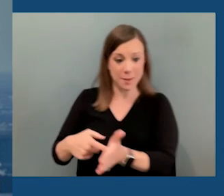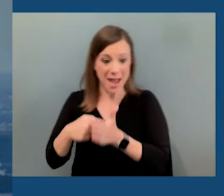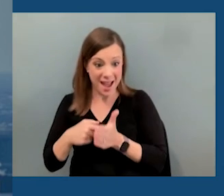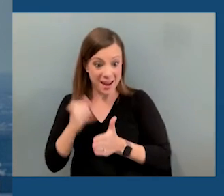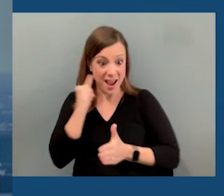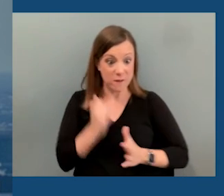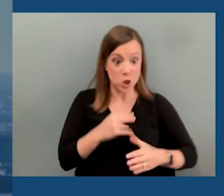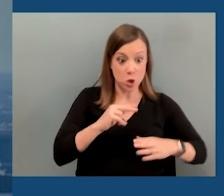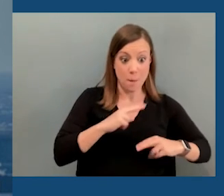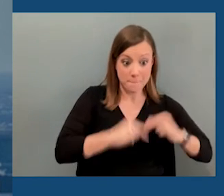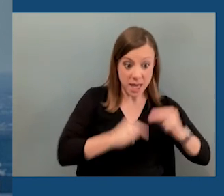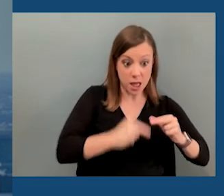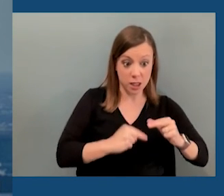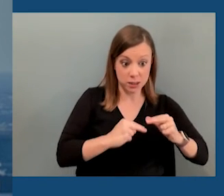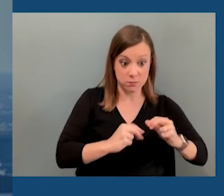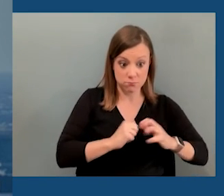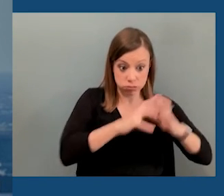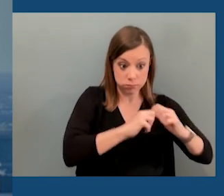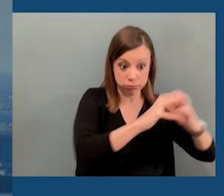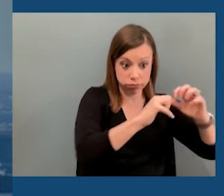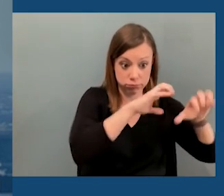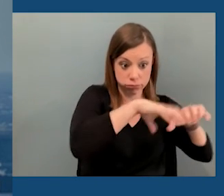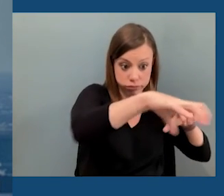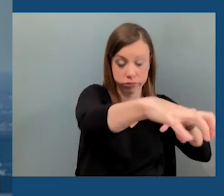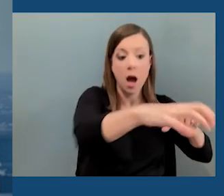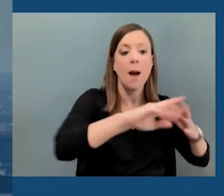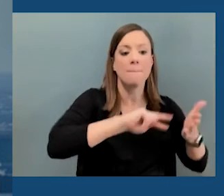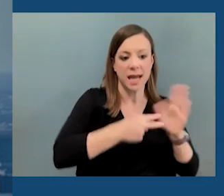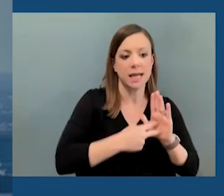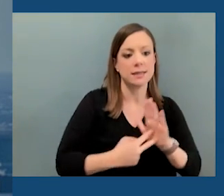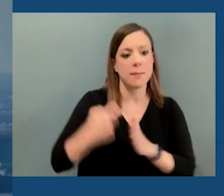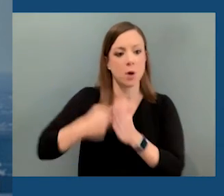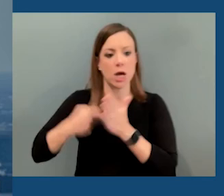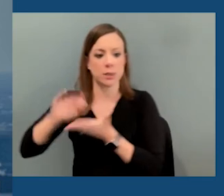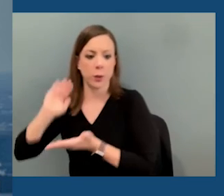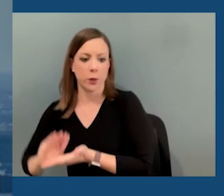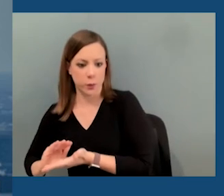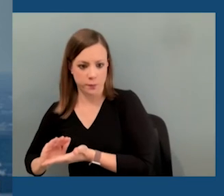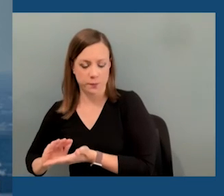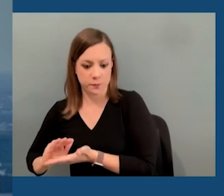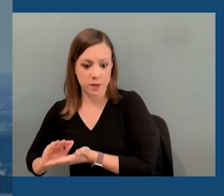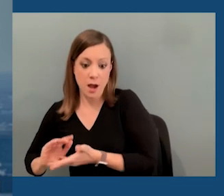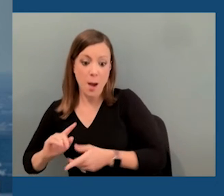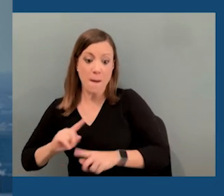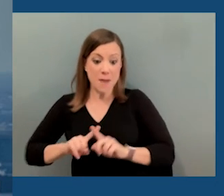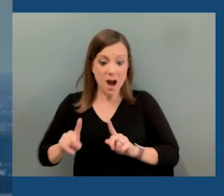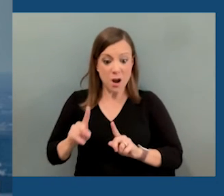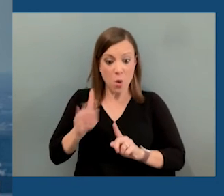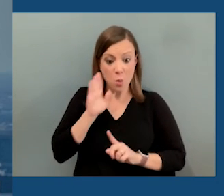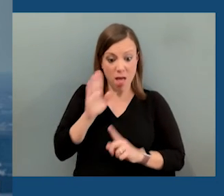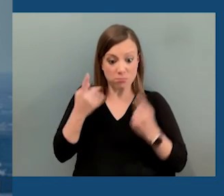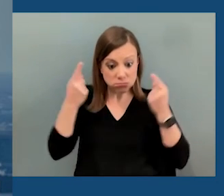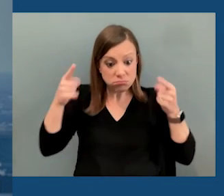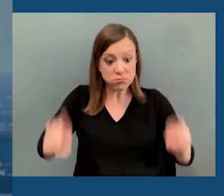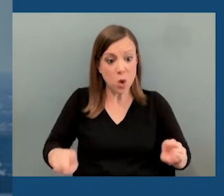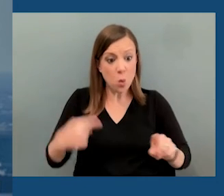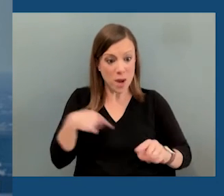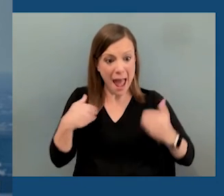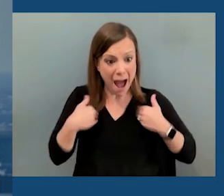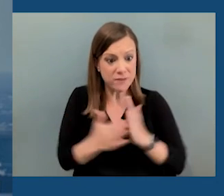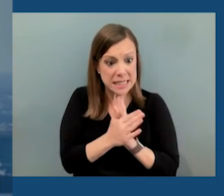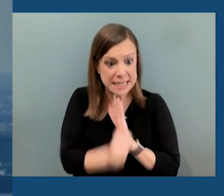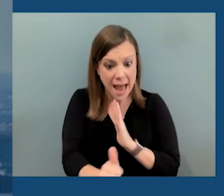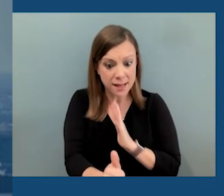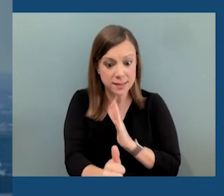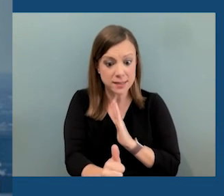is the only thing holding us back. We have the talent. Crime is coming down. People want to be here, but they have to put their head